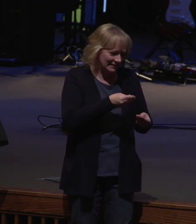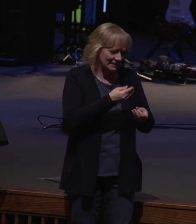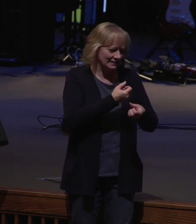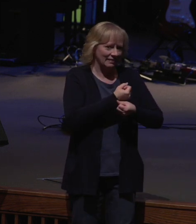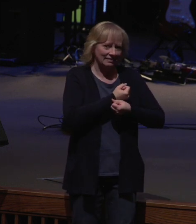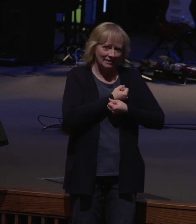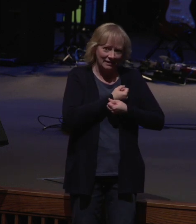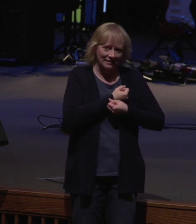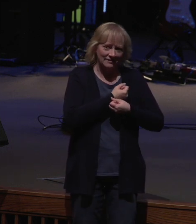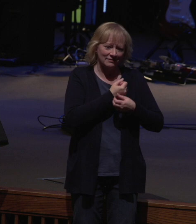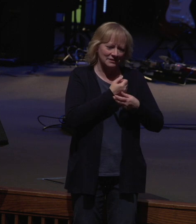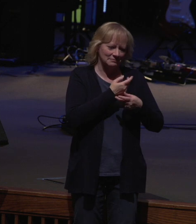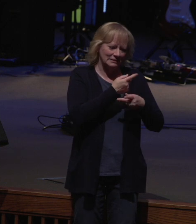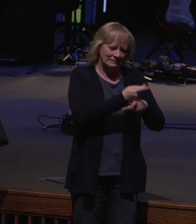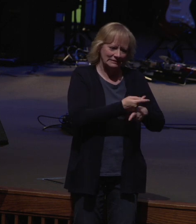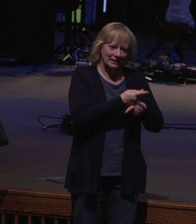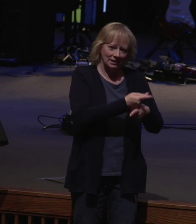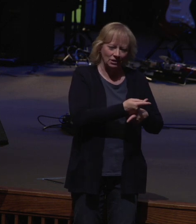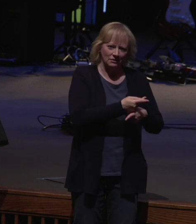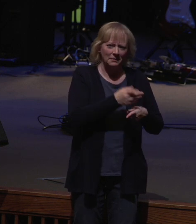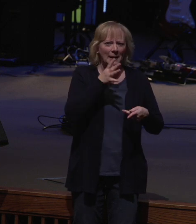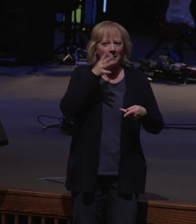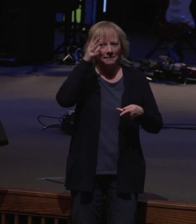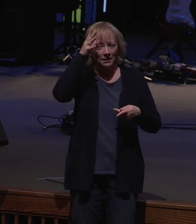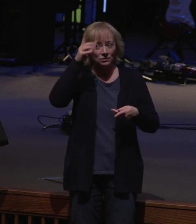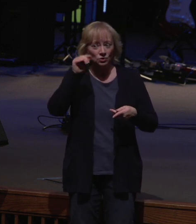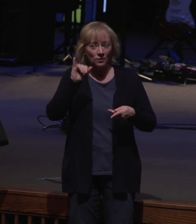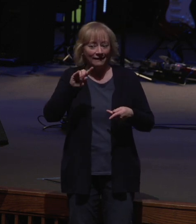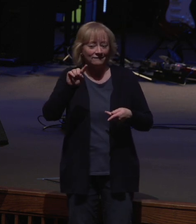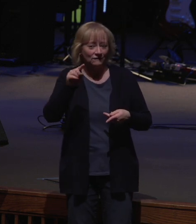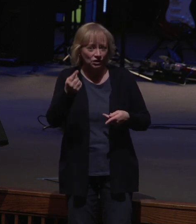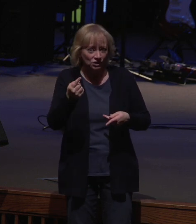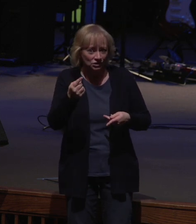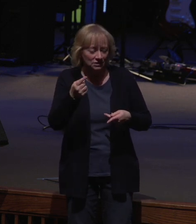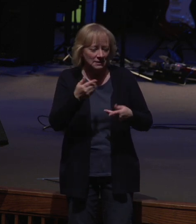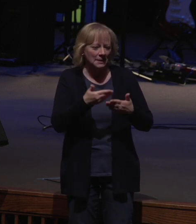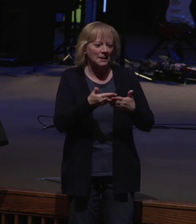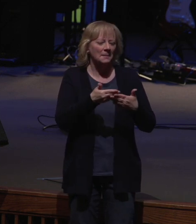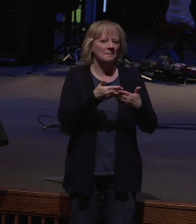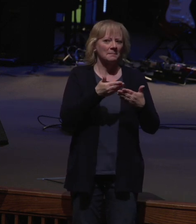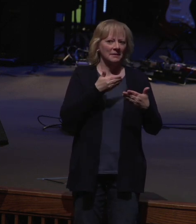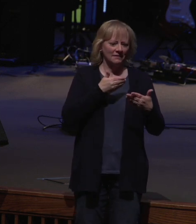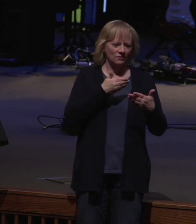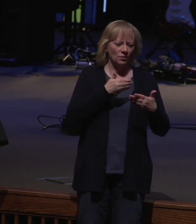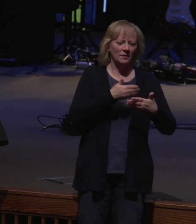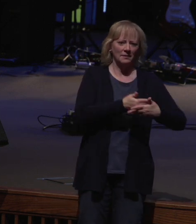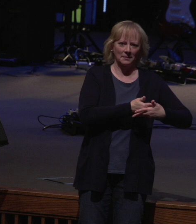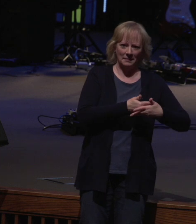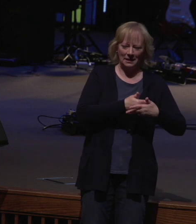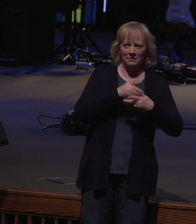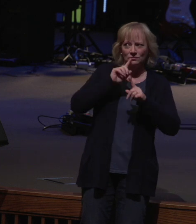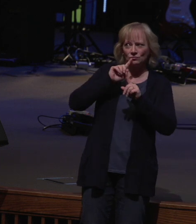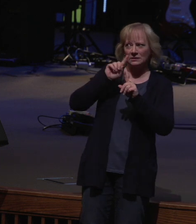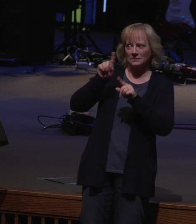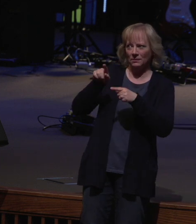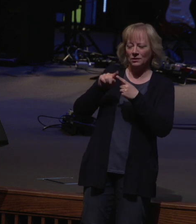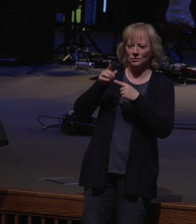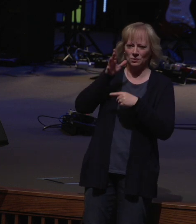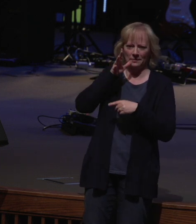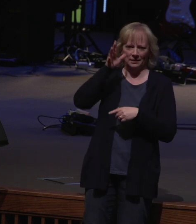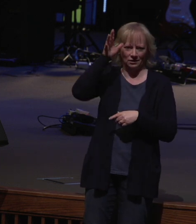And they do that first, before the child responds in any way.